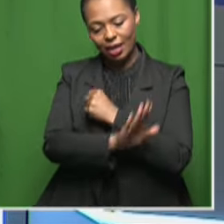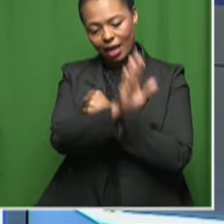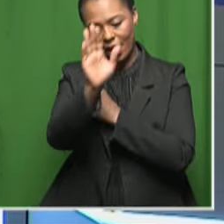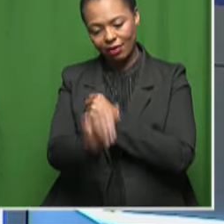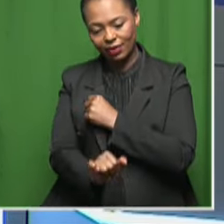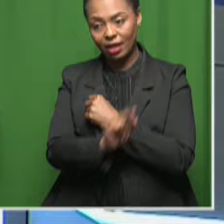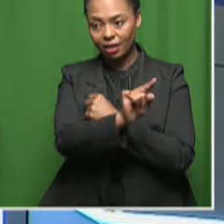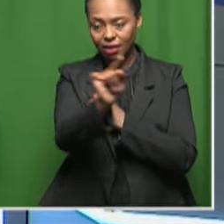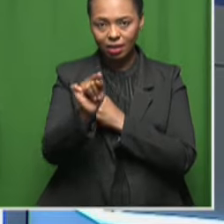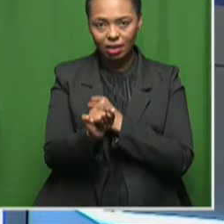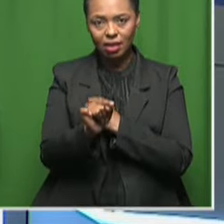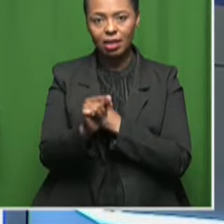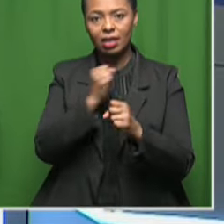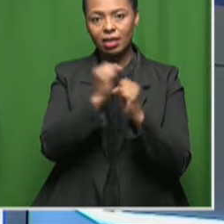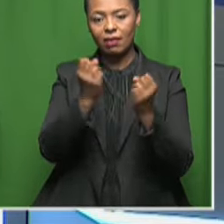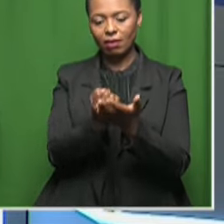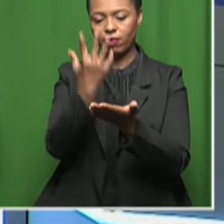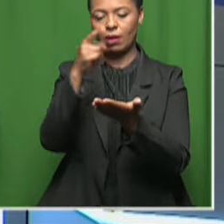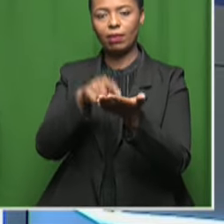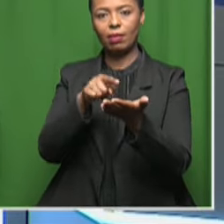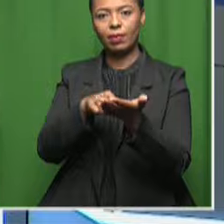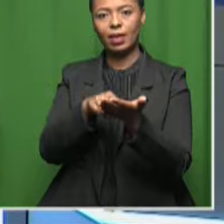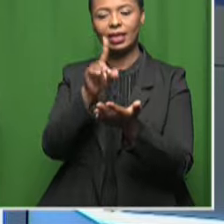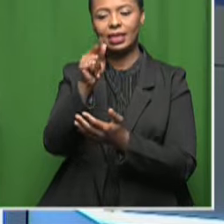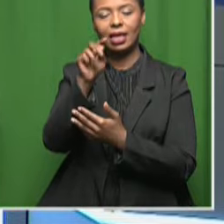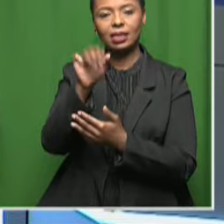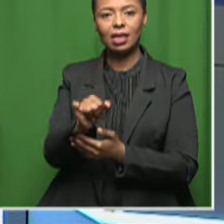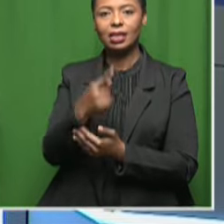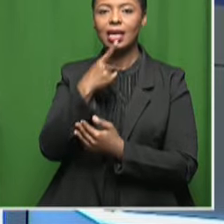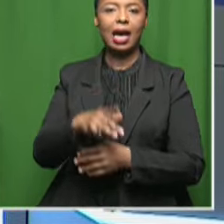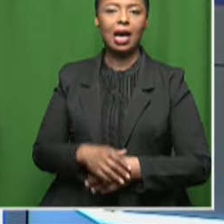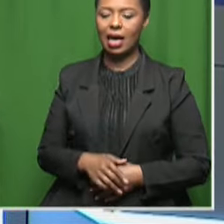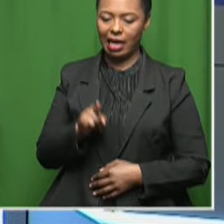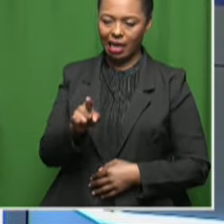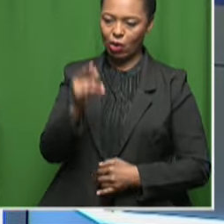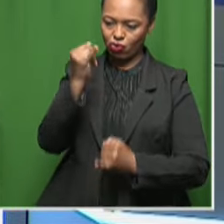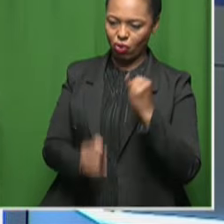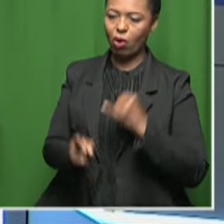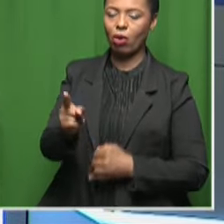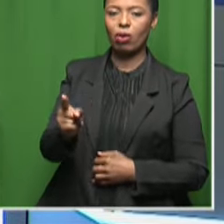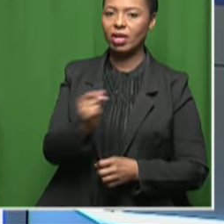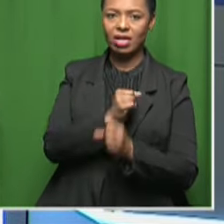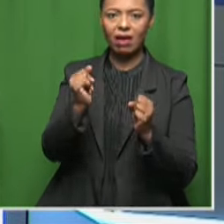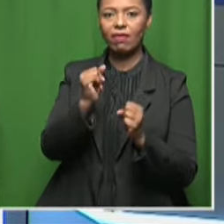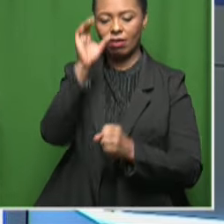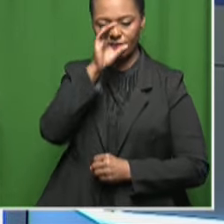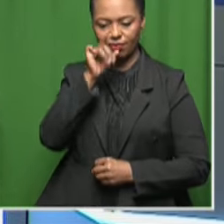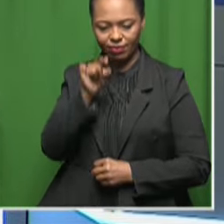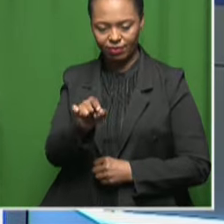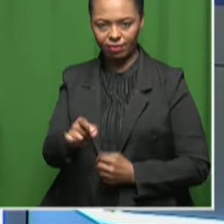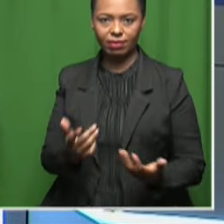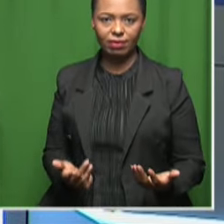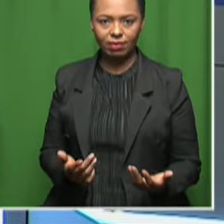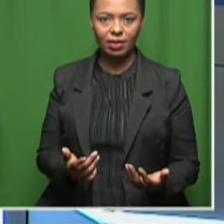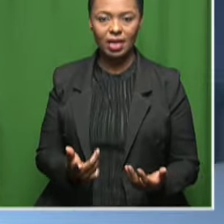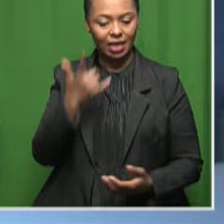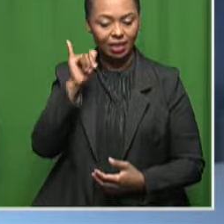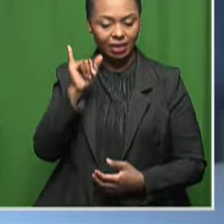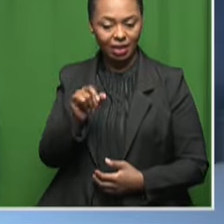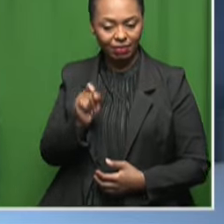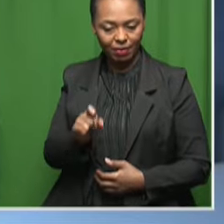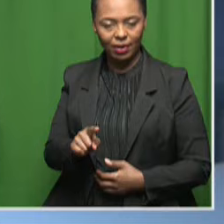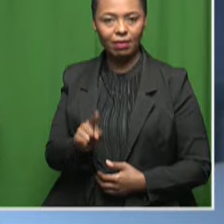the data and say, you've made a mistake here, this is why we think you are wrong. And so that capacity, so the pushback matters as well, does it not? No, it does. And I